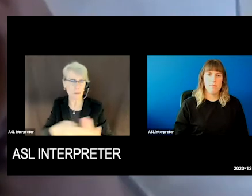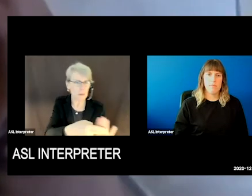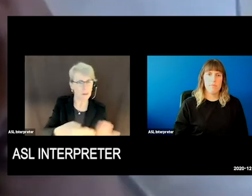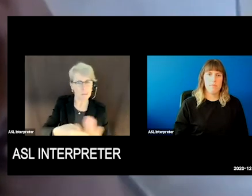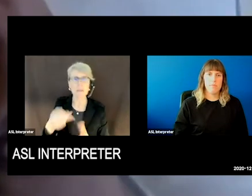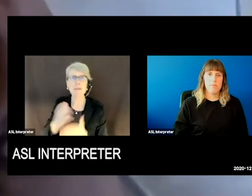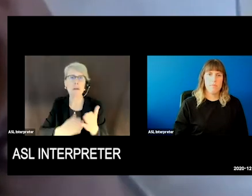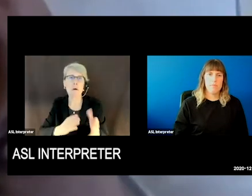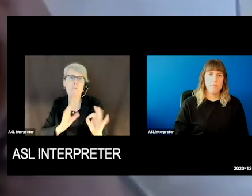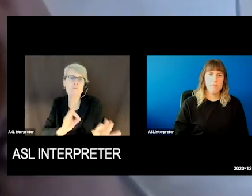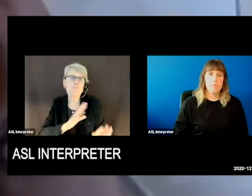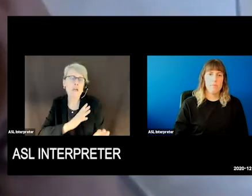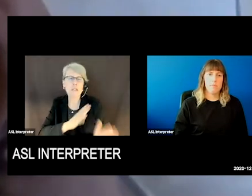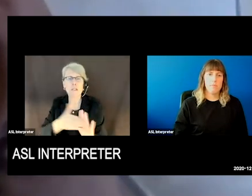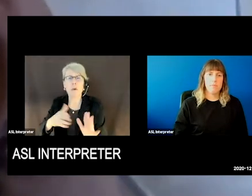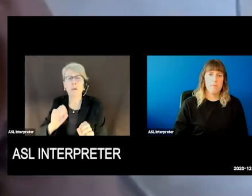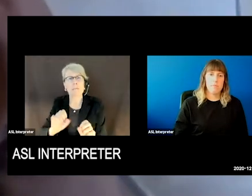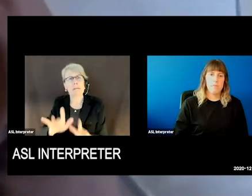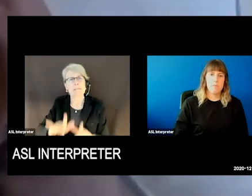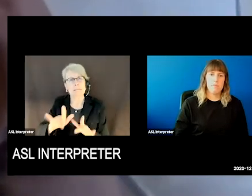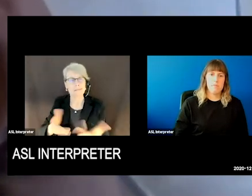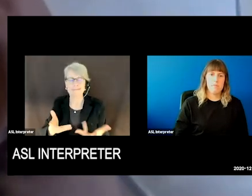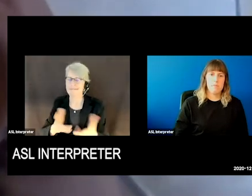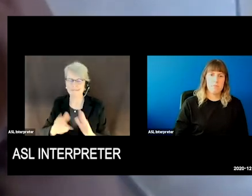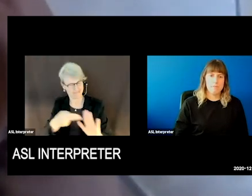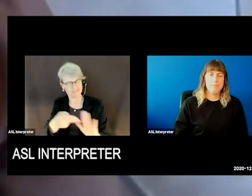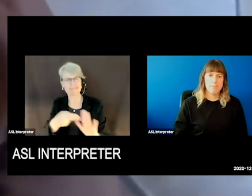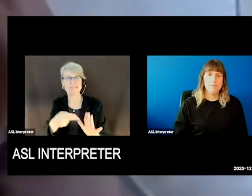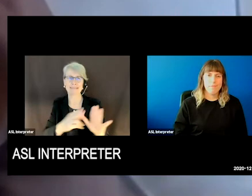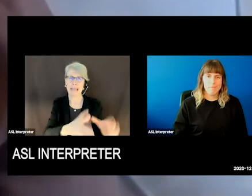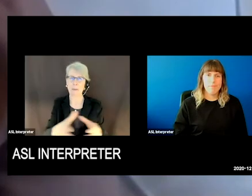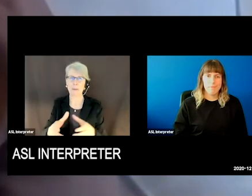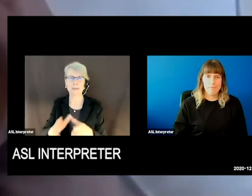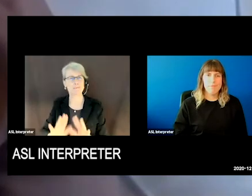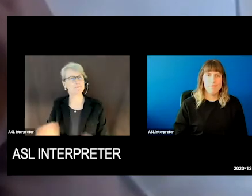more attractive and sexier than others. And we have this